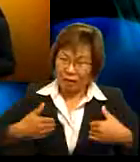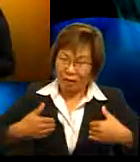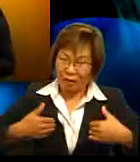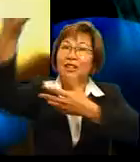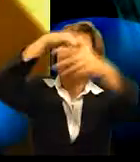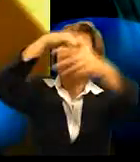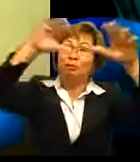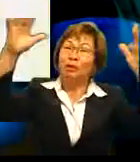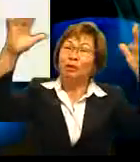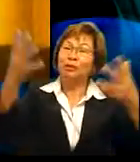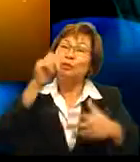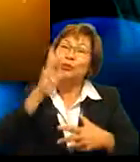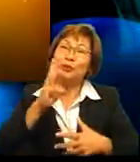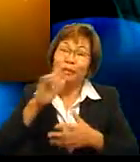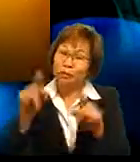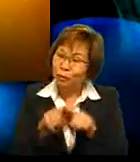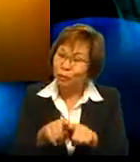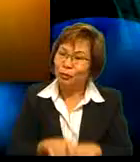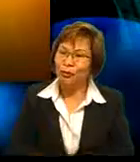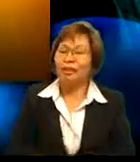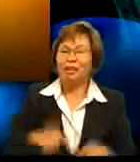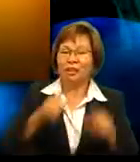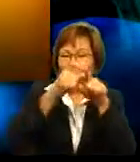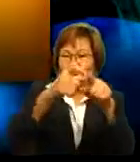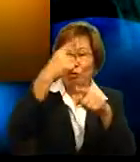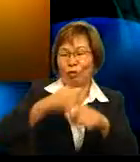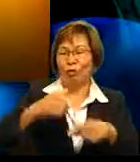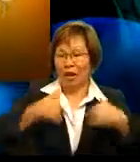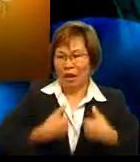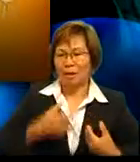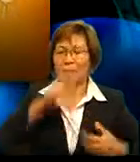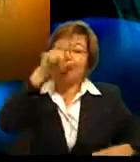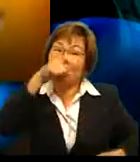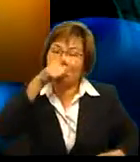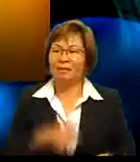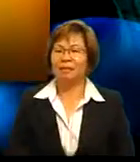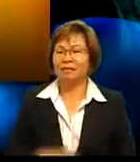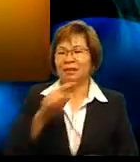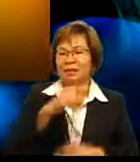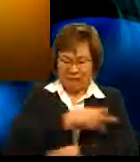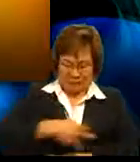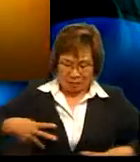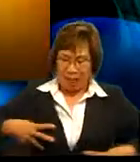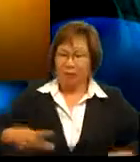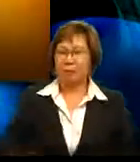know. These are the words for animals: eagle, zebra,